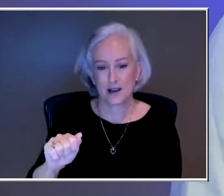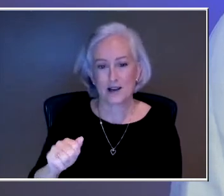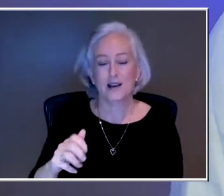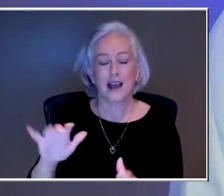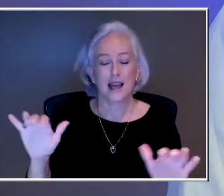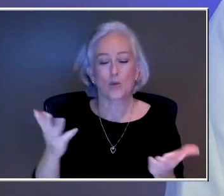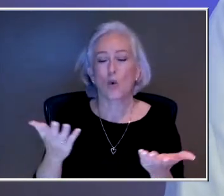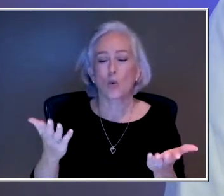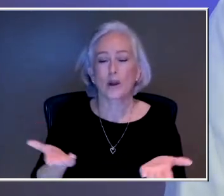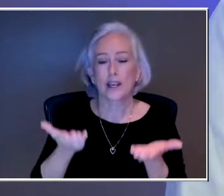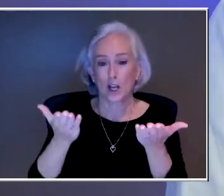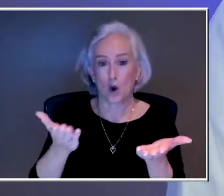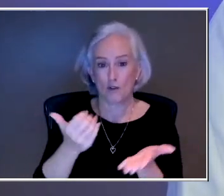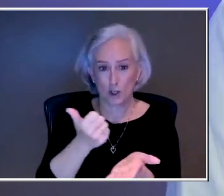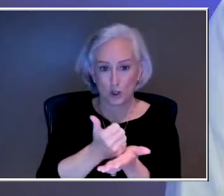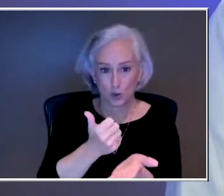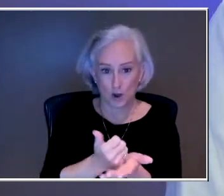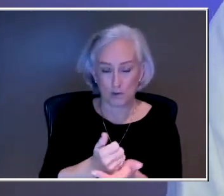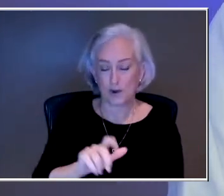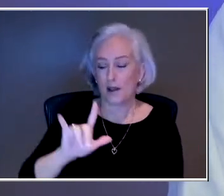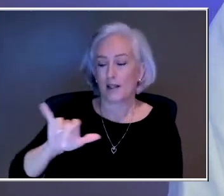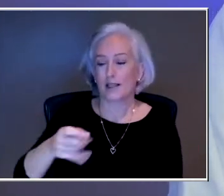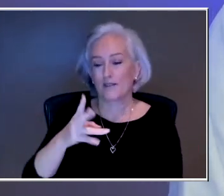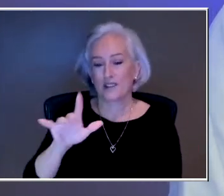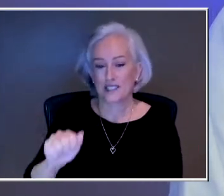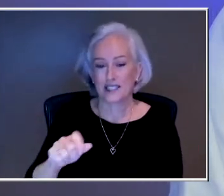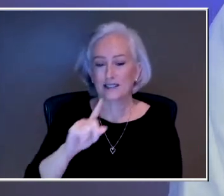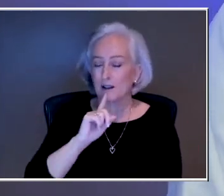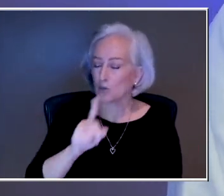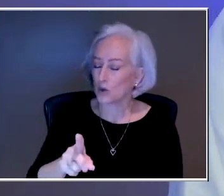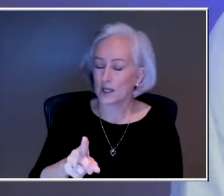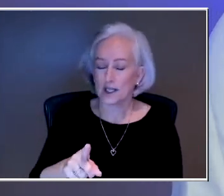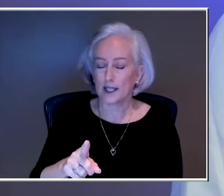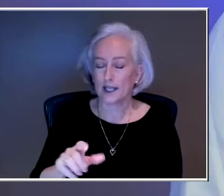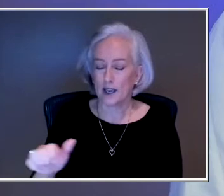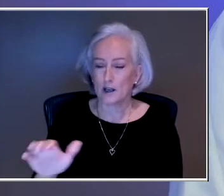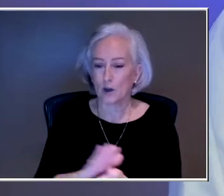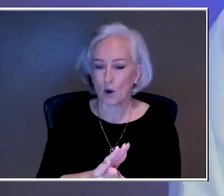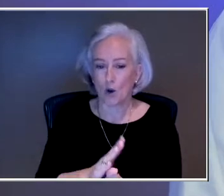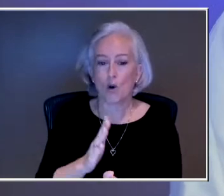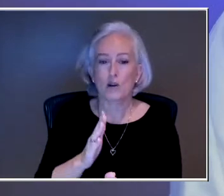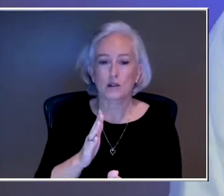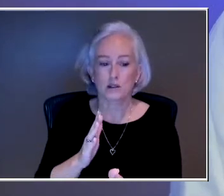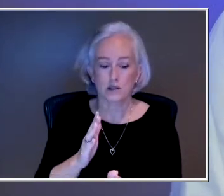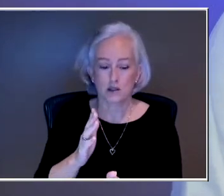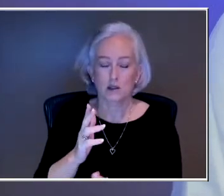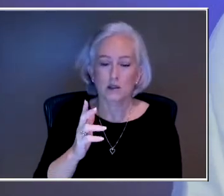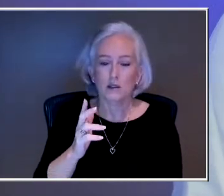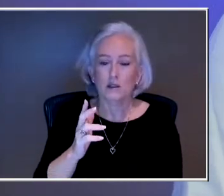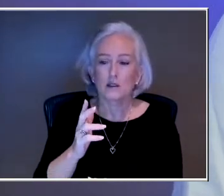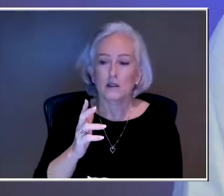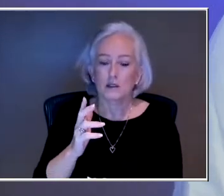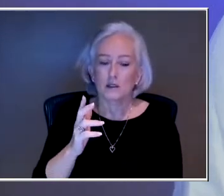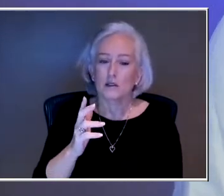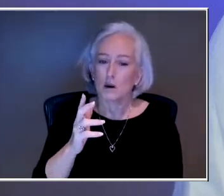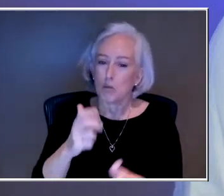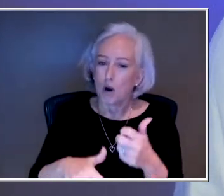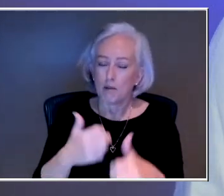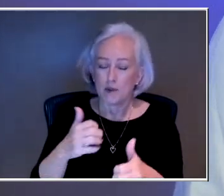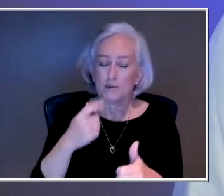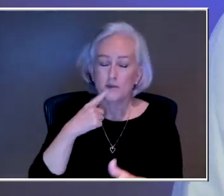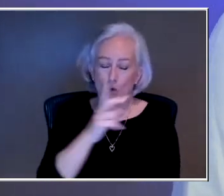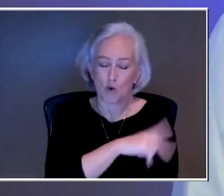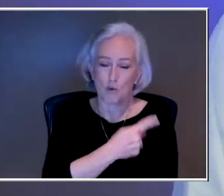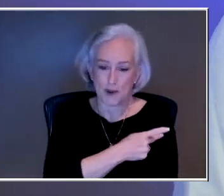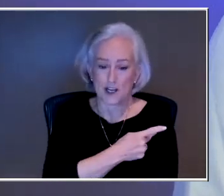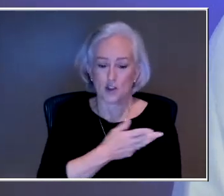be a very debilitating condition once it develops, and certainly the aim